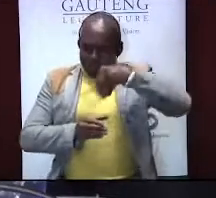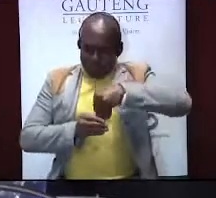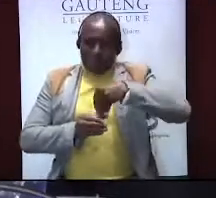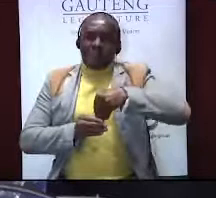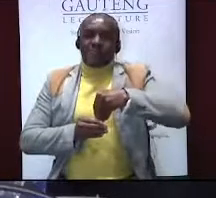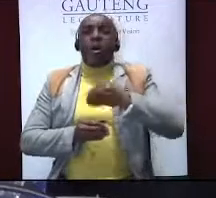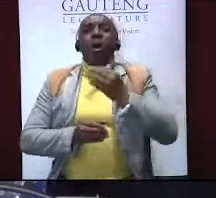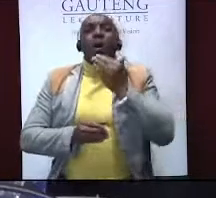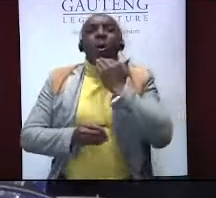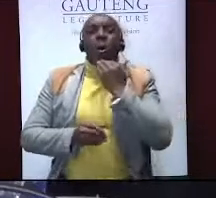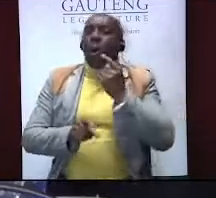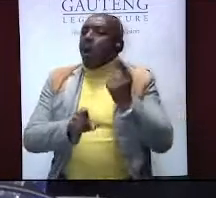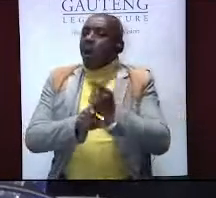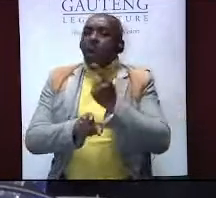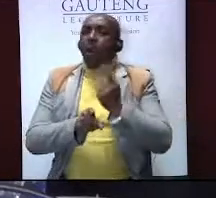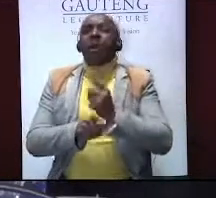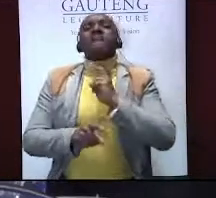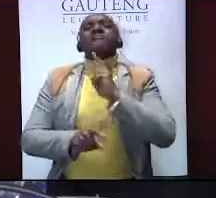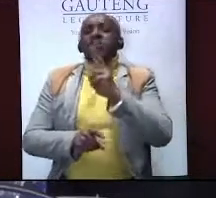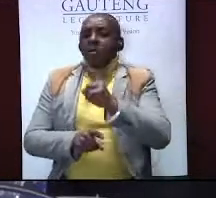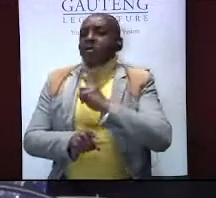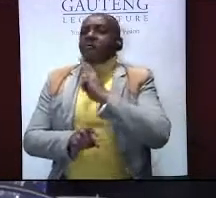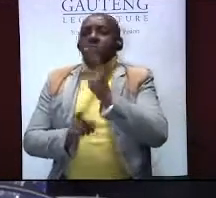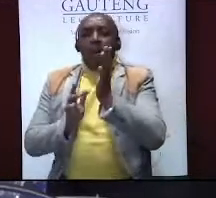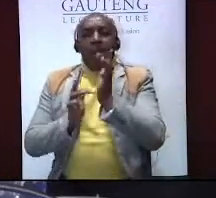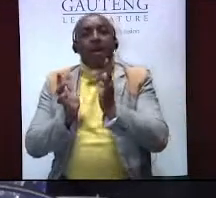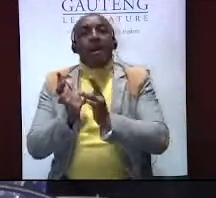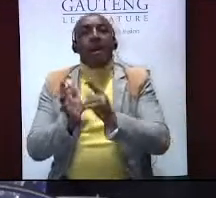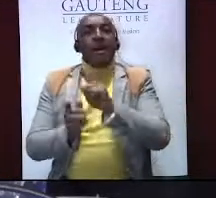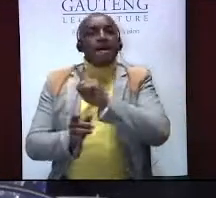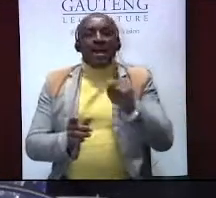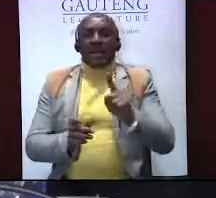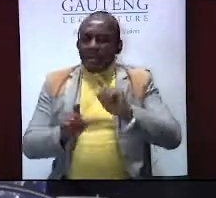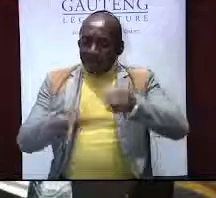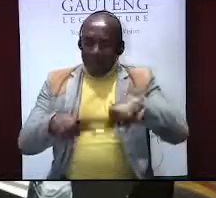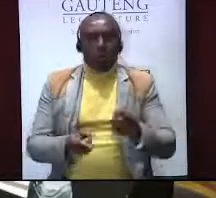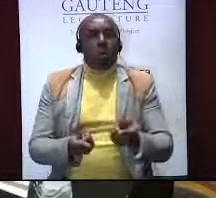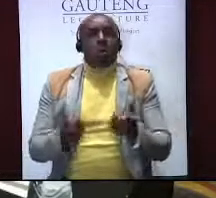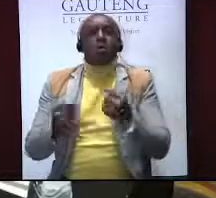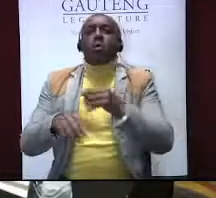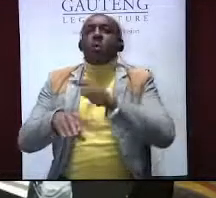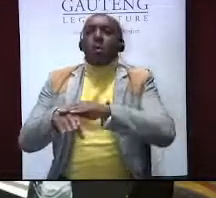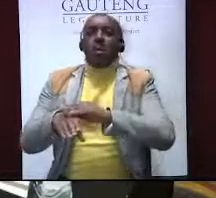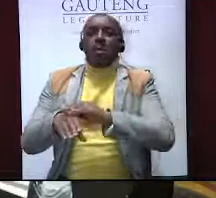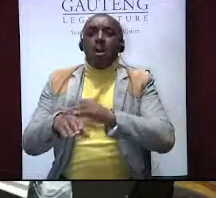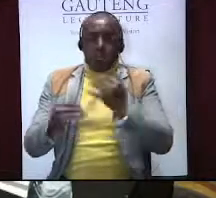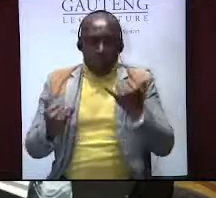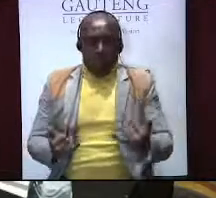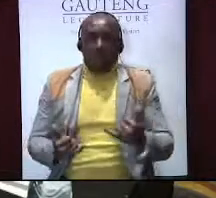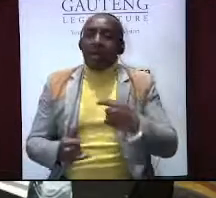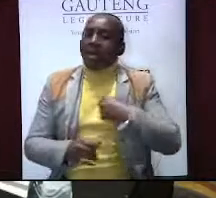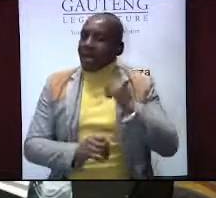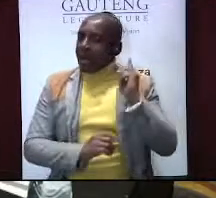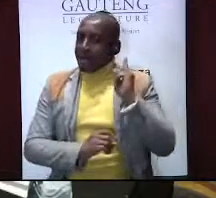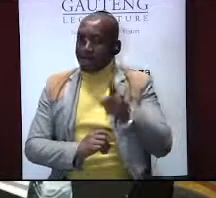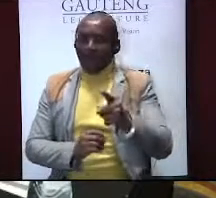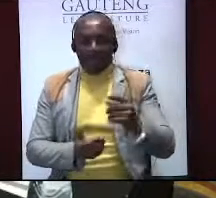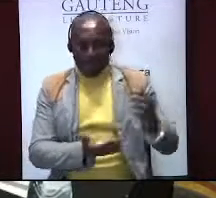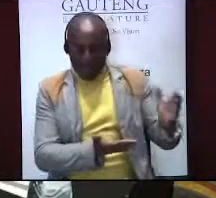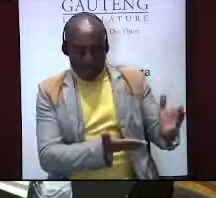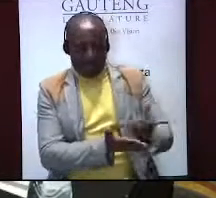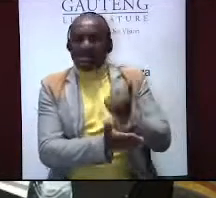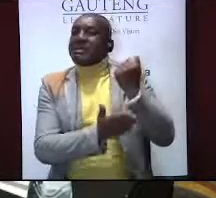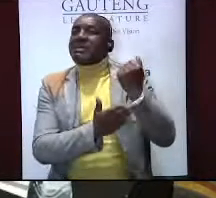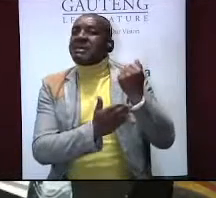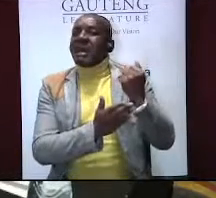are proclaiming Christ, but we are not doing accordingly. Let us take the baton. Let us